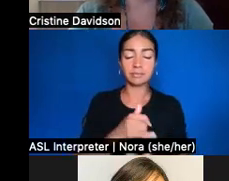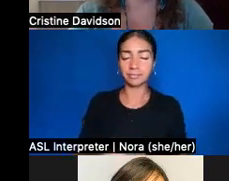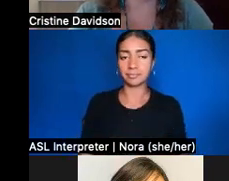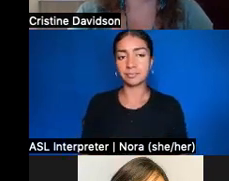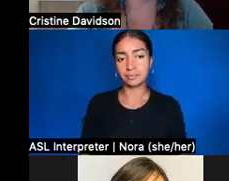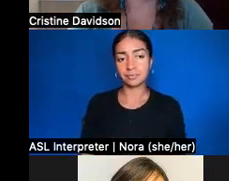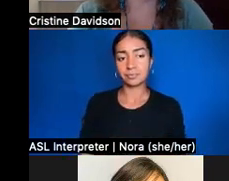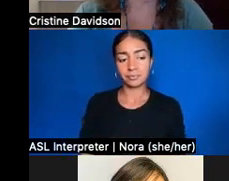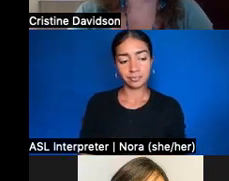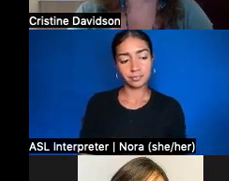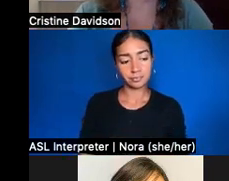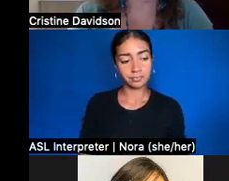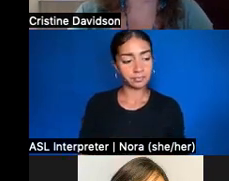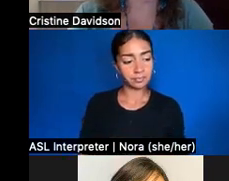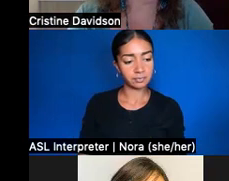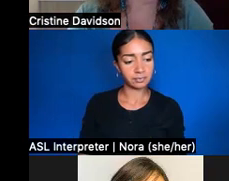Okay.